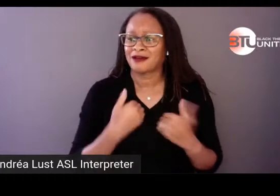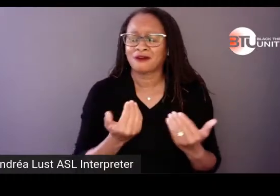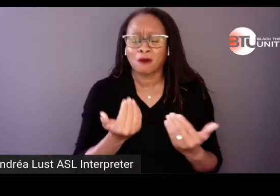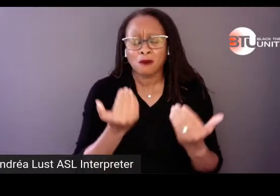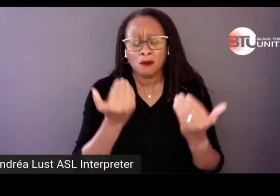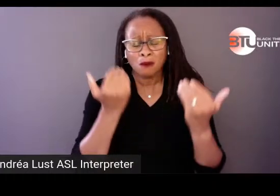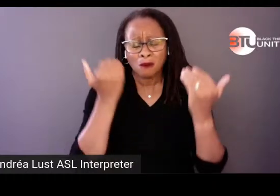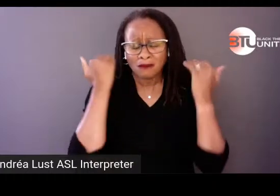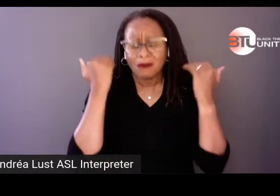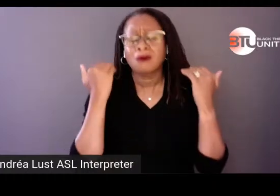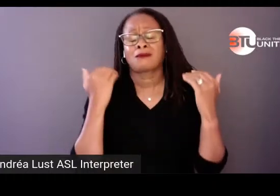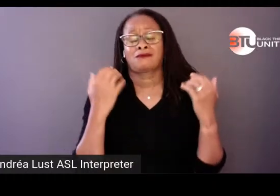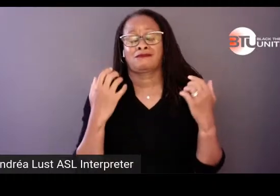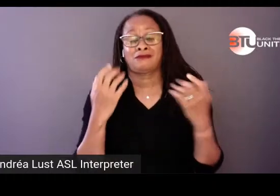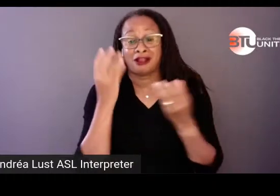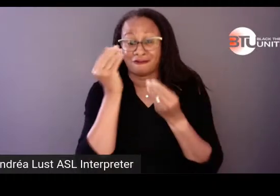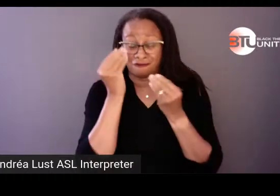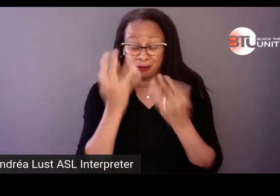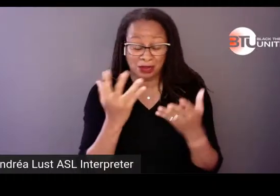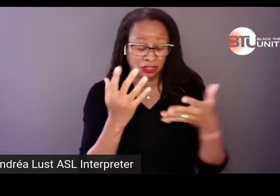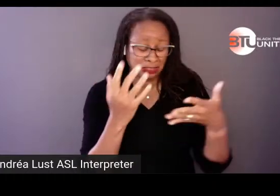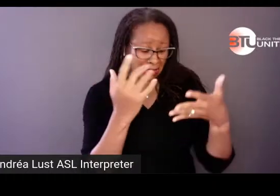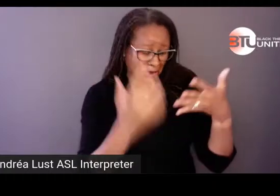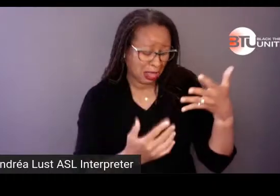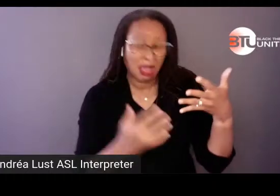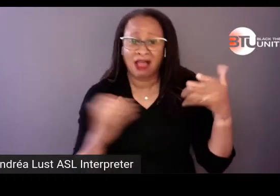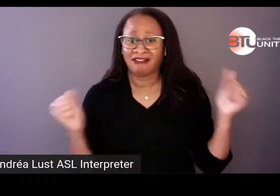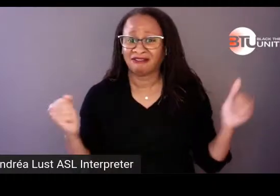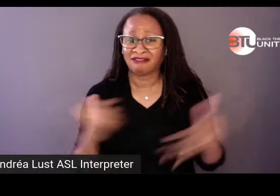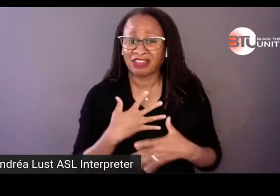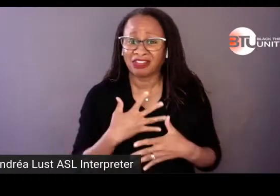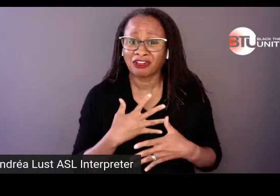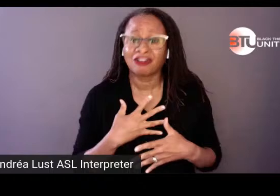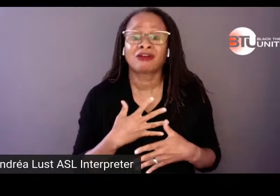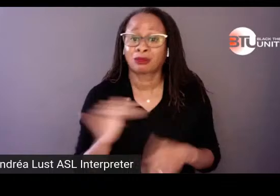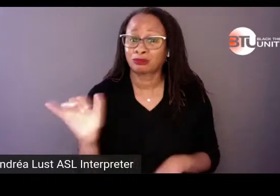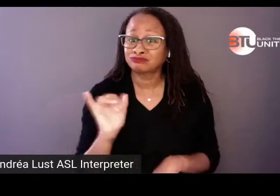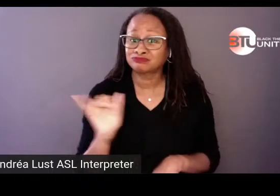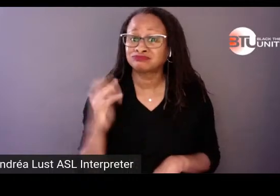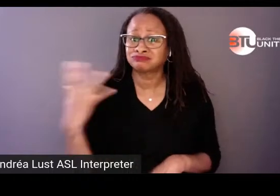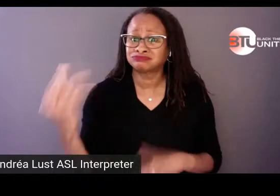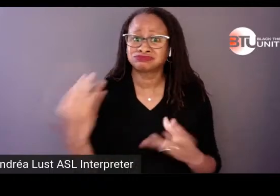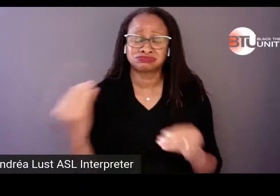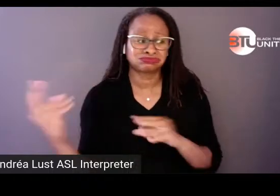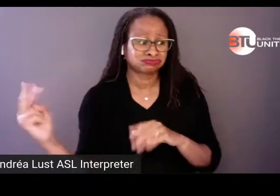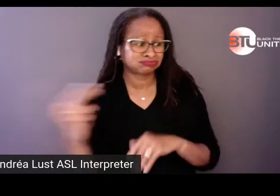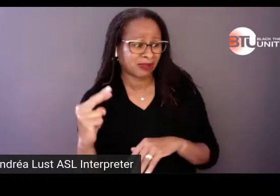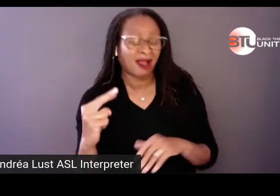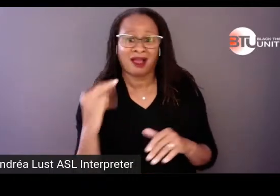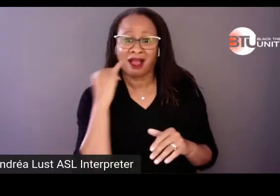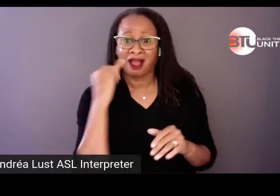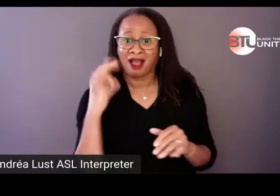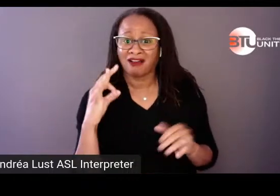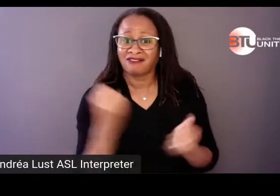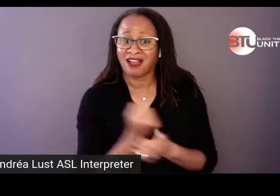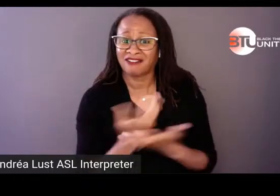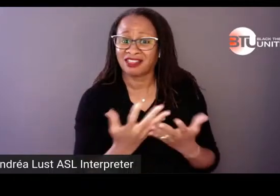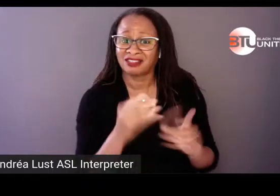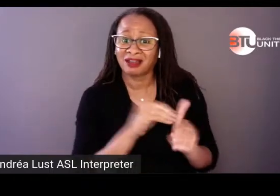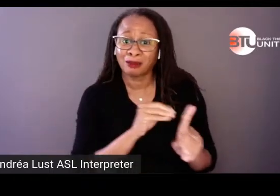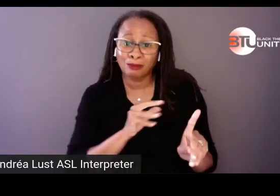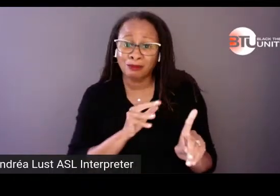of information and fear out there, and fear of everything that